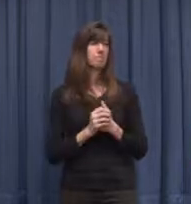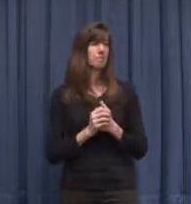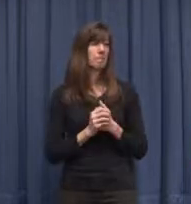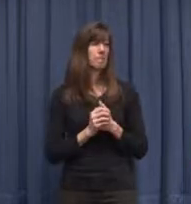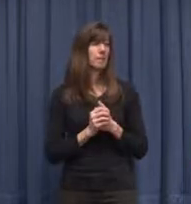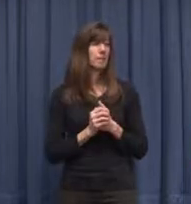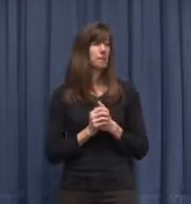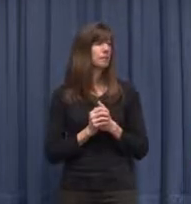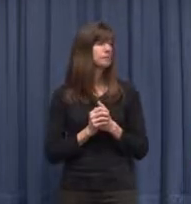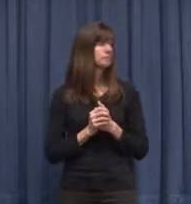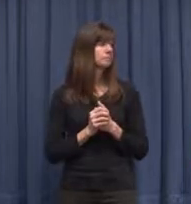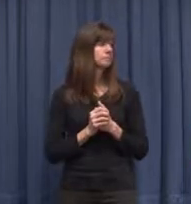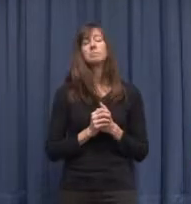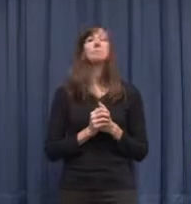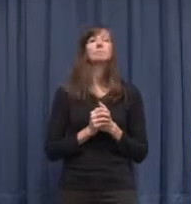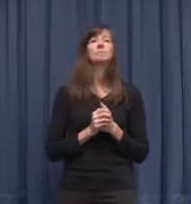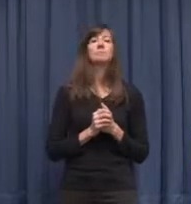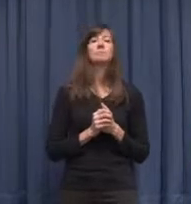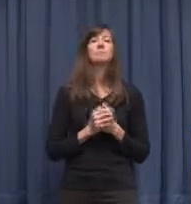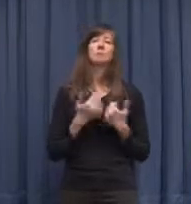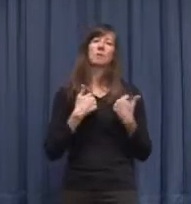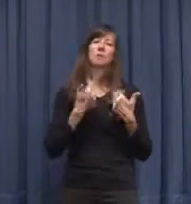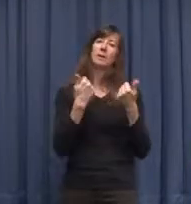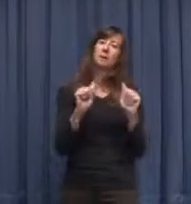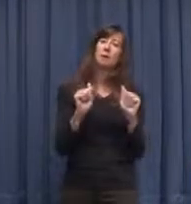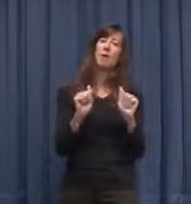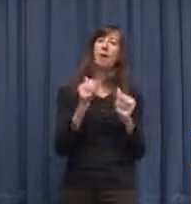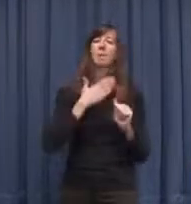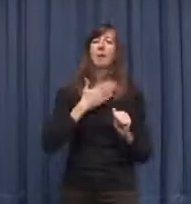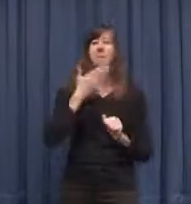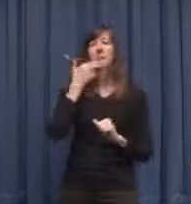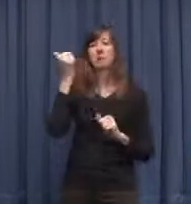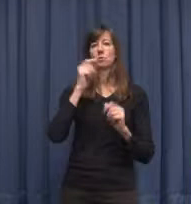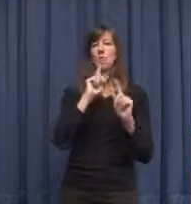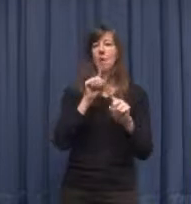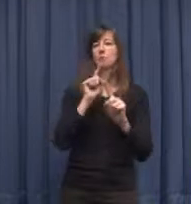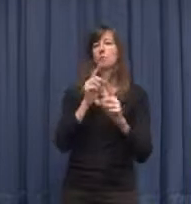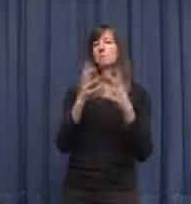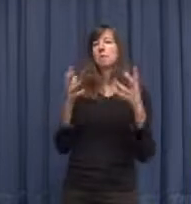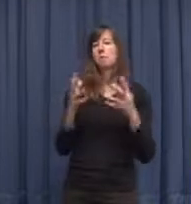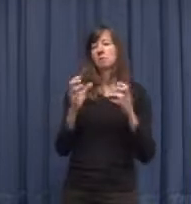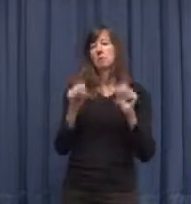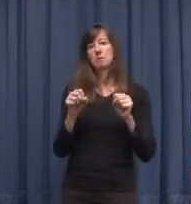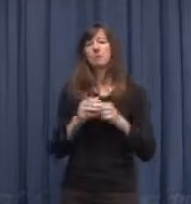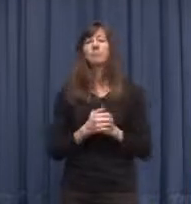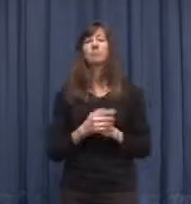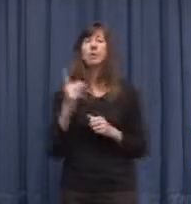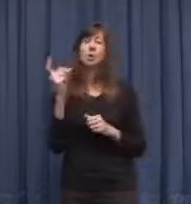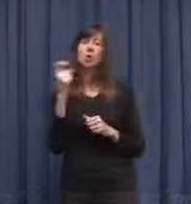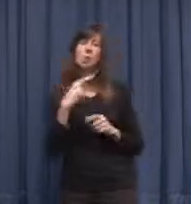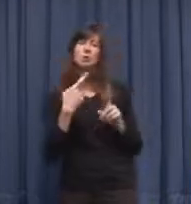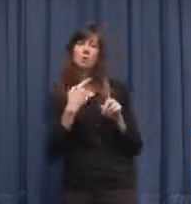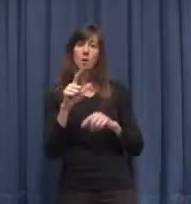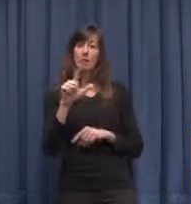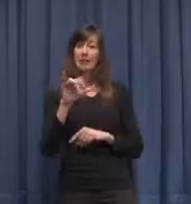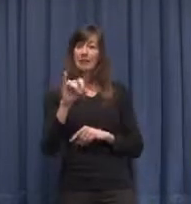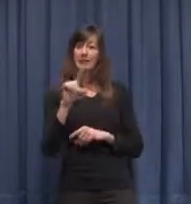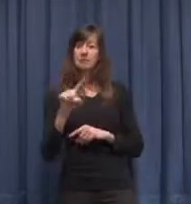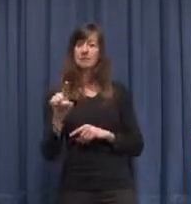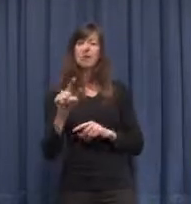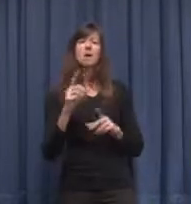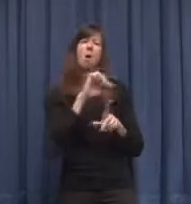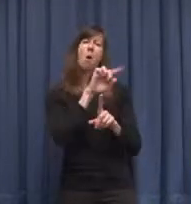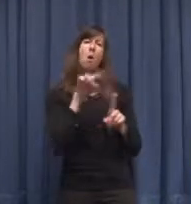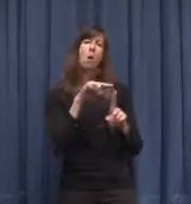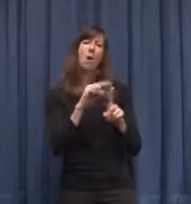Okay. So I'm going to try my best to get to as many as I can. Question from Liz: when will